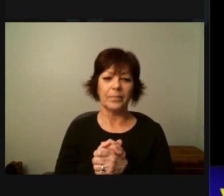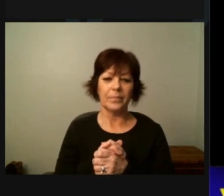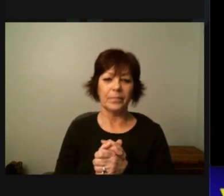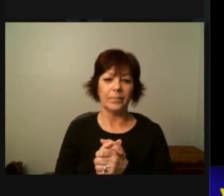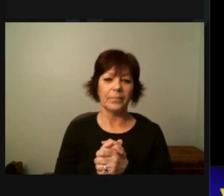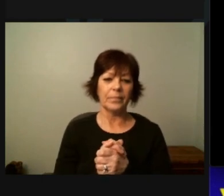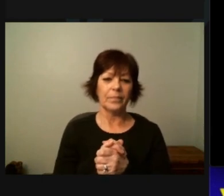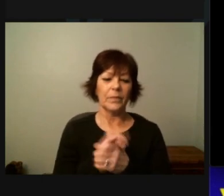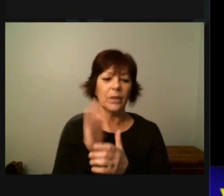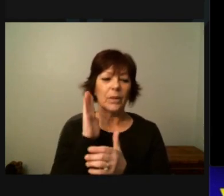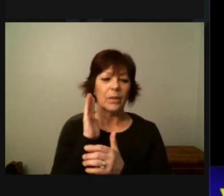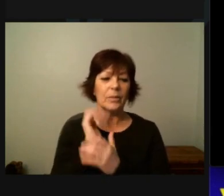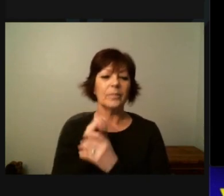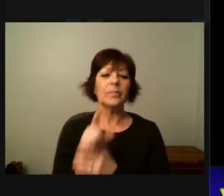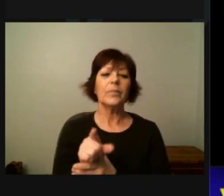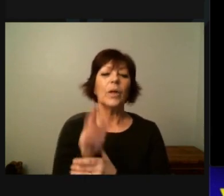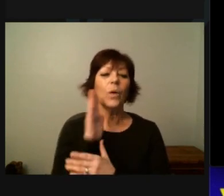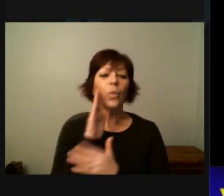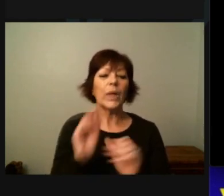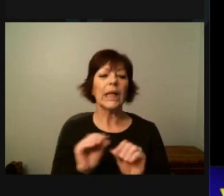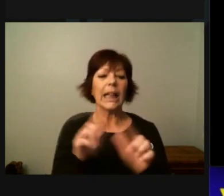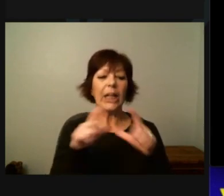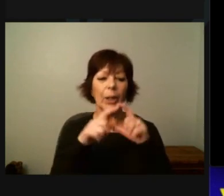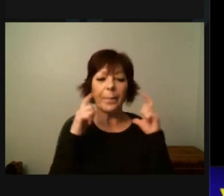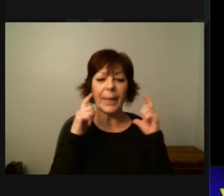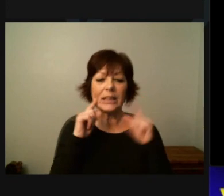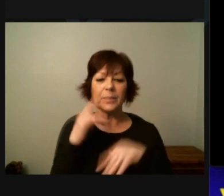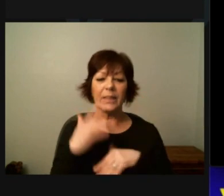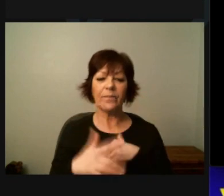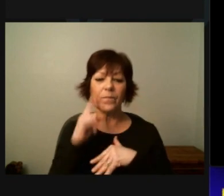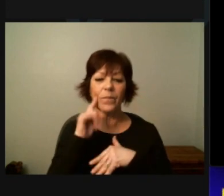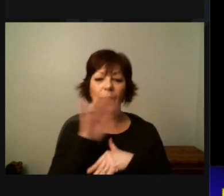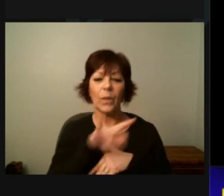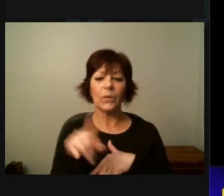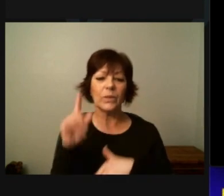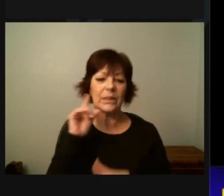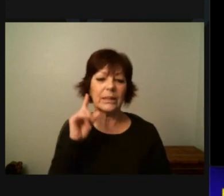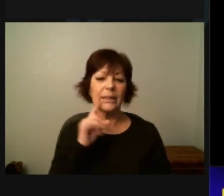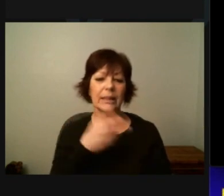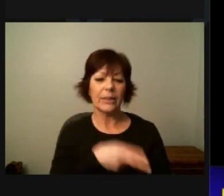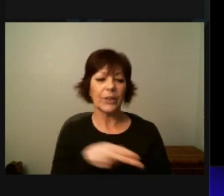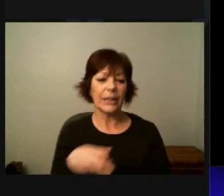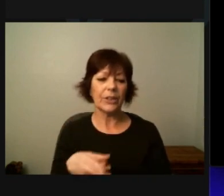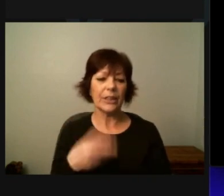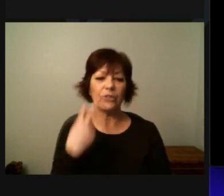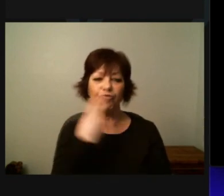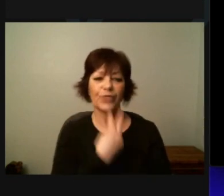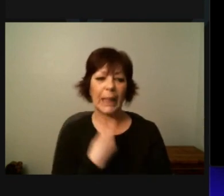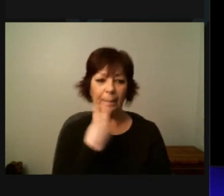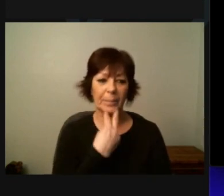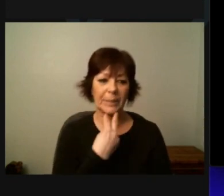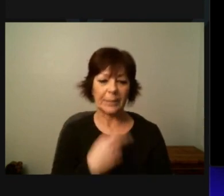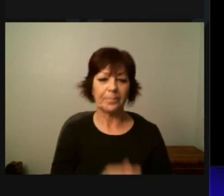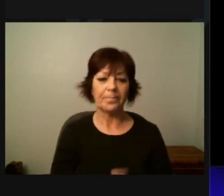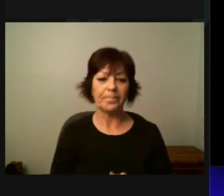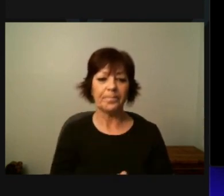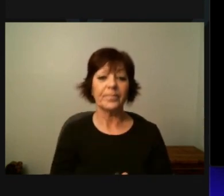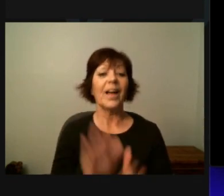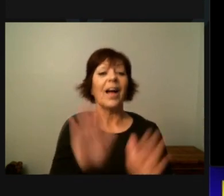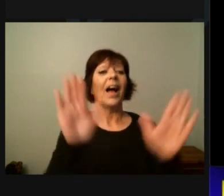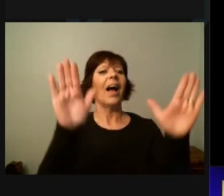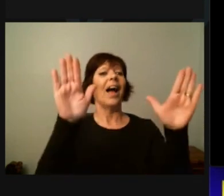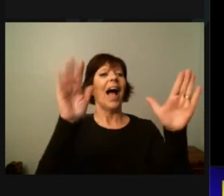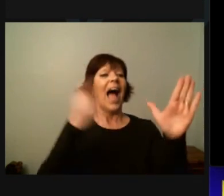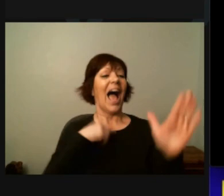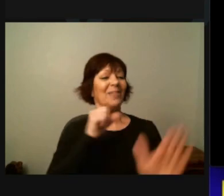Will clear mask, David asks, will clear masks be available for those who are deaf, hard of hearing, who need to read lips? Well, I